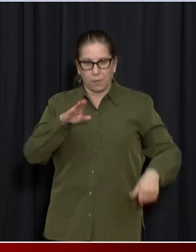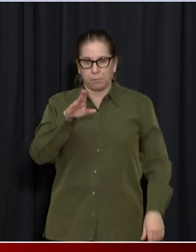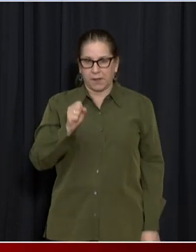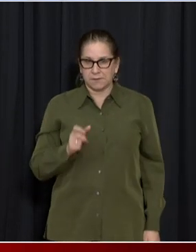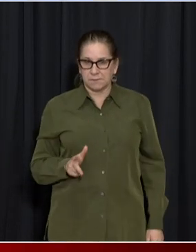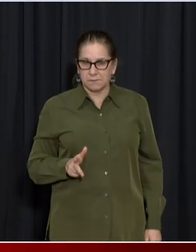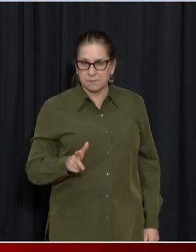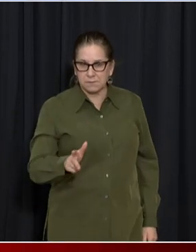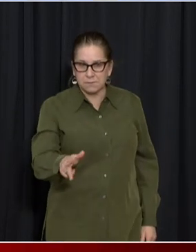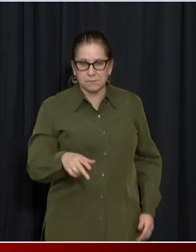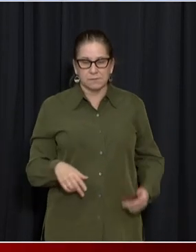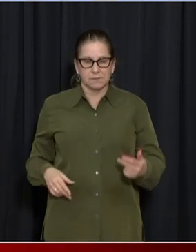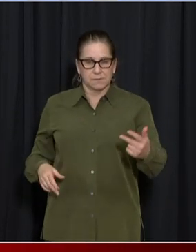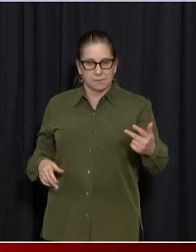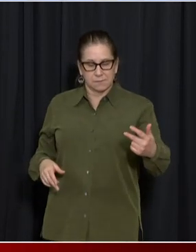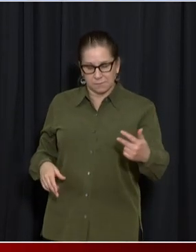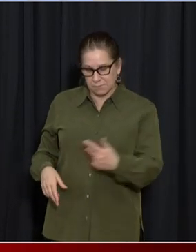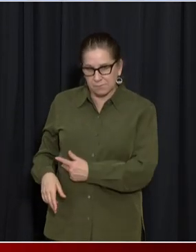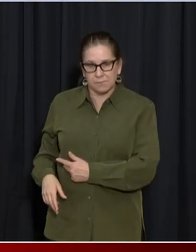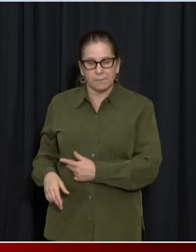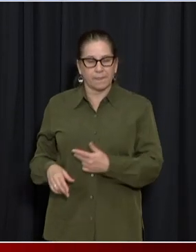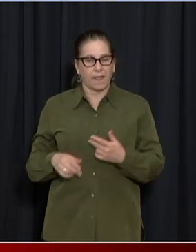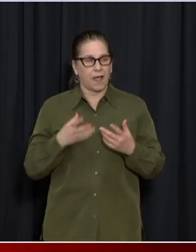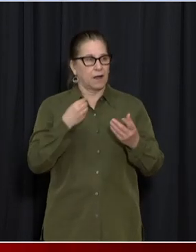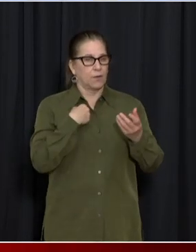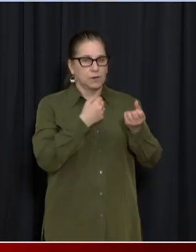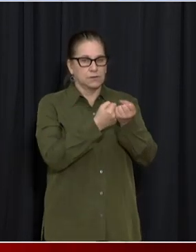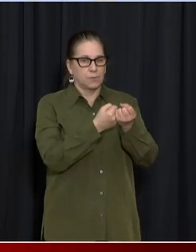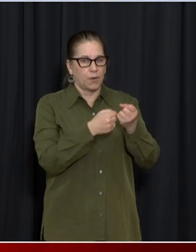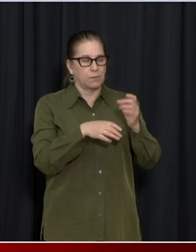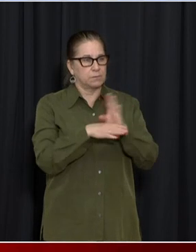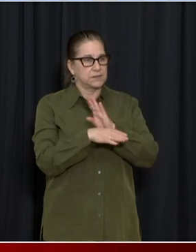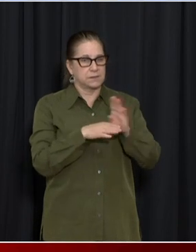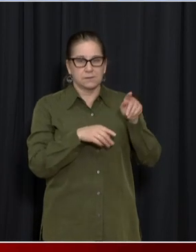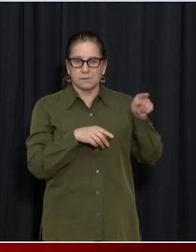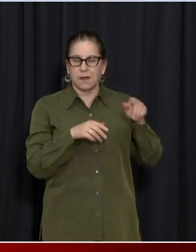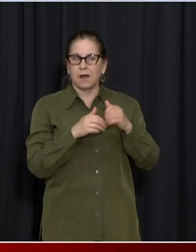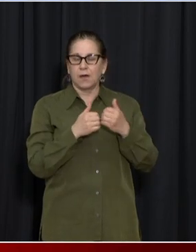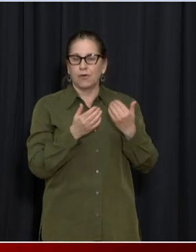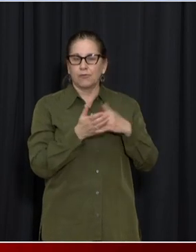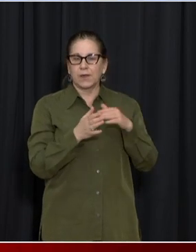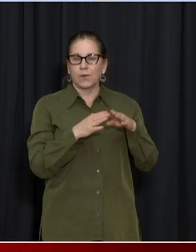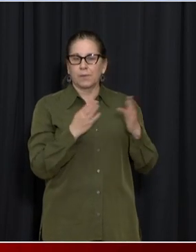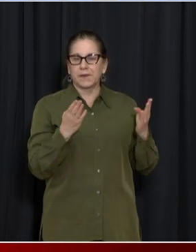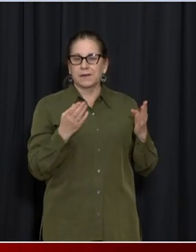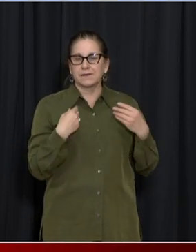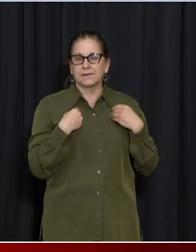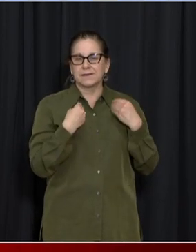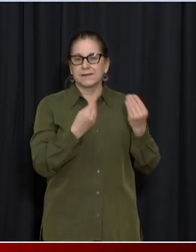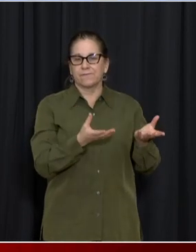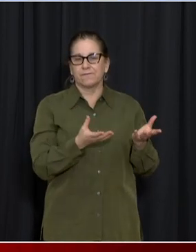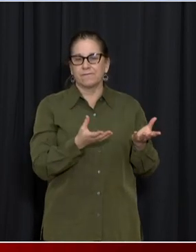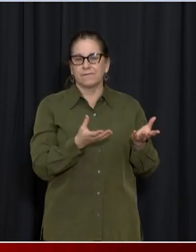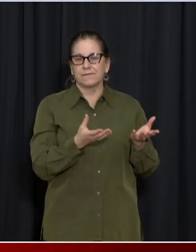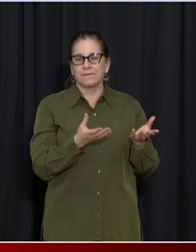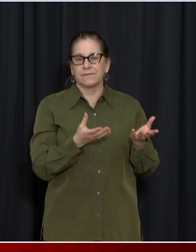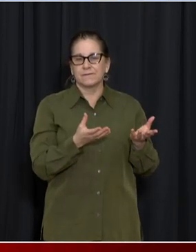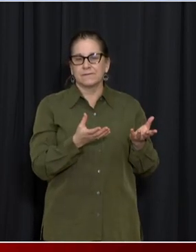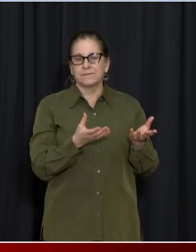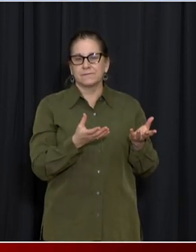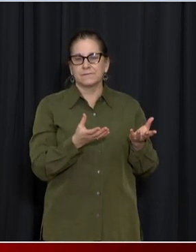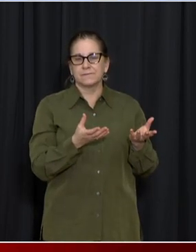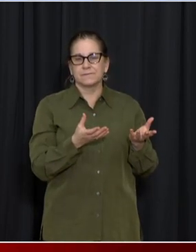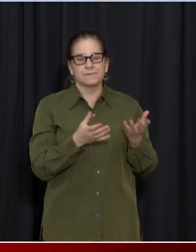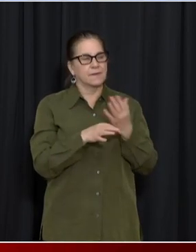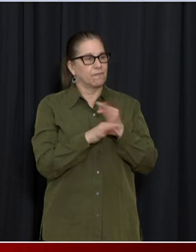reopen through such efforts as supplying free or discounted personal protective equipment and